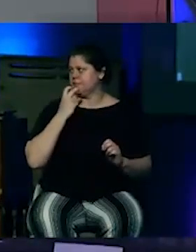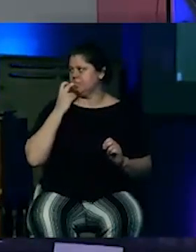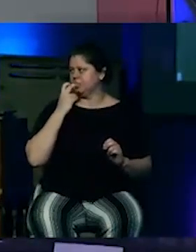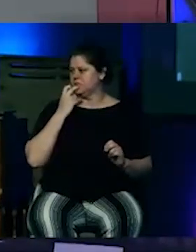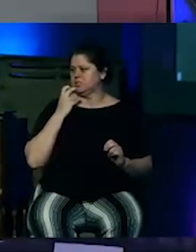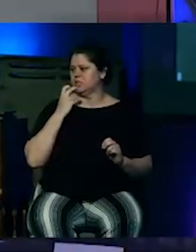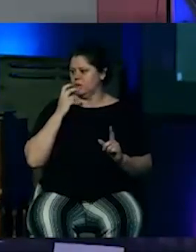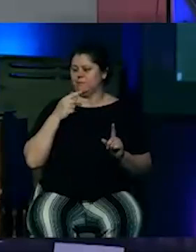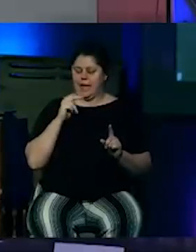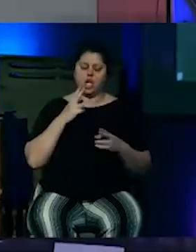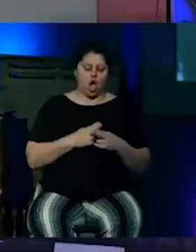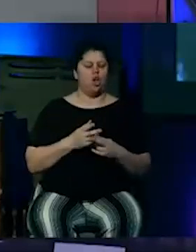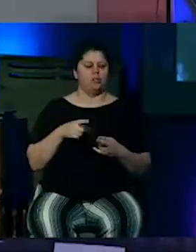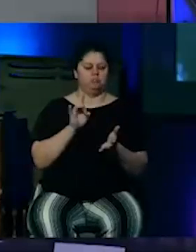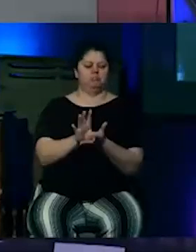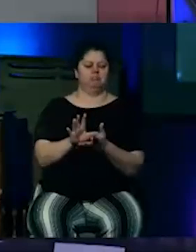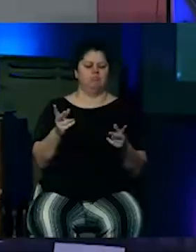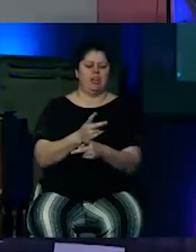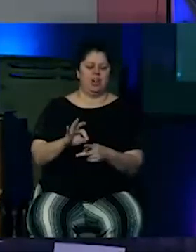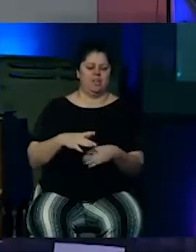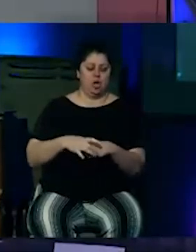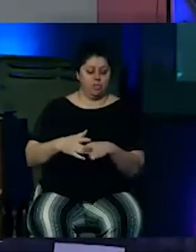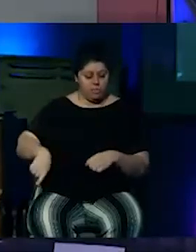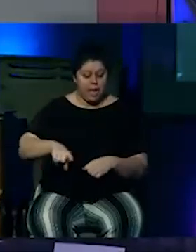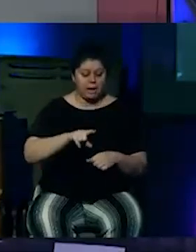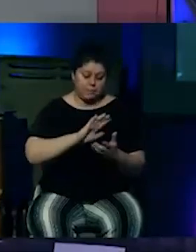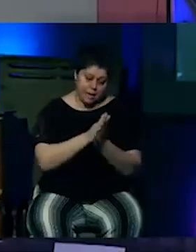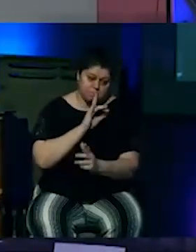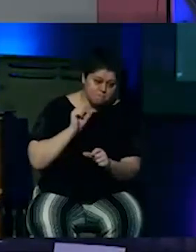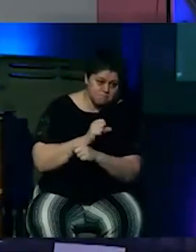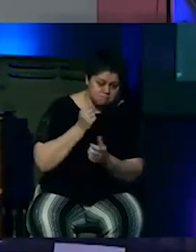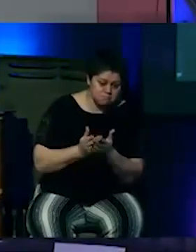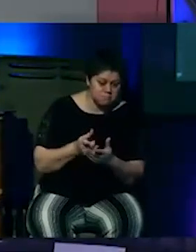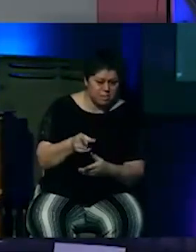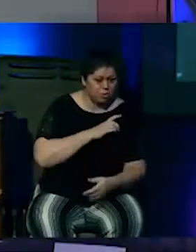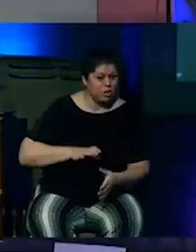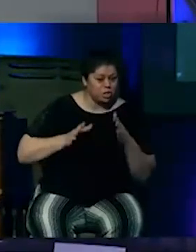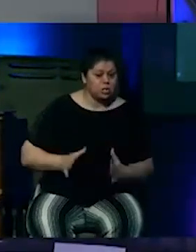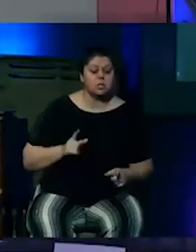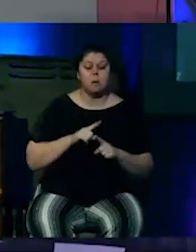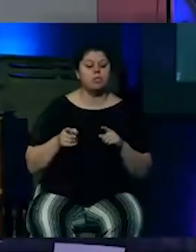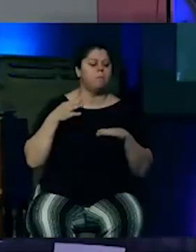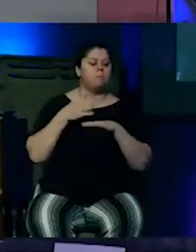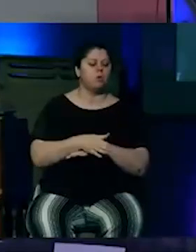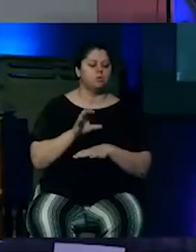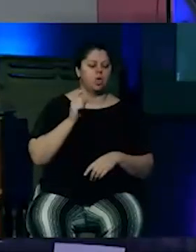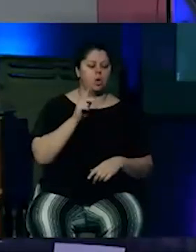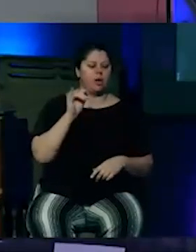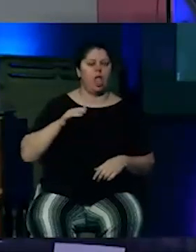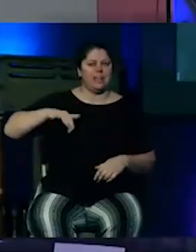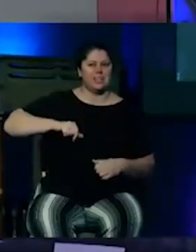Fanon called the wretched of the earth, became and are in fact Christians. Yet the post-colonial has yet to encounter